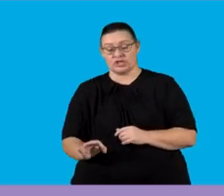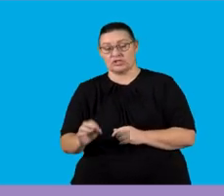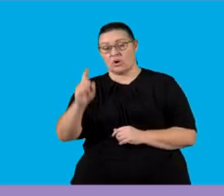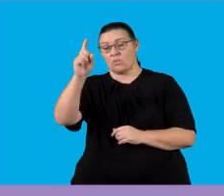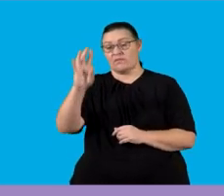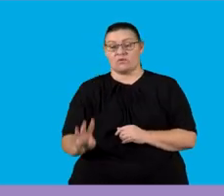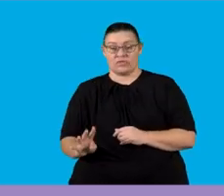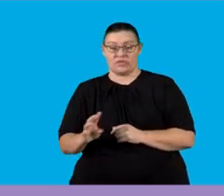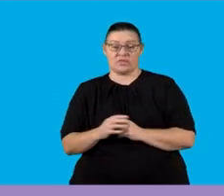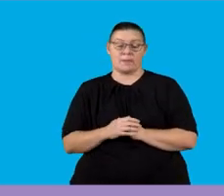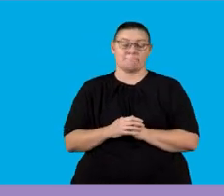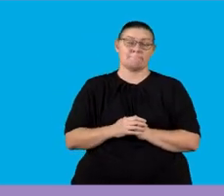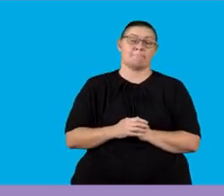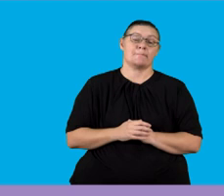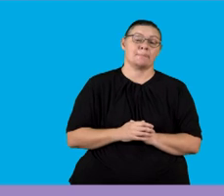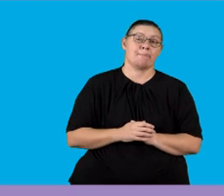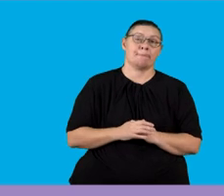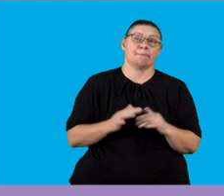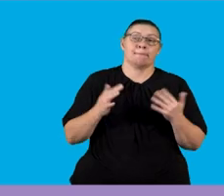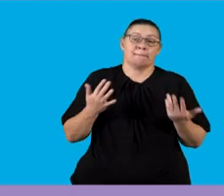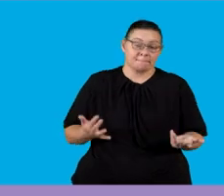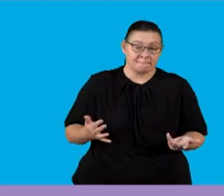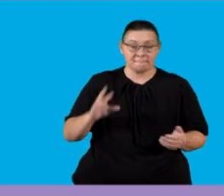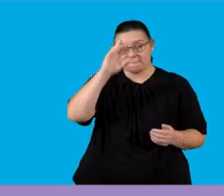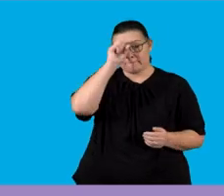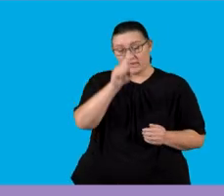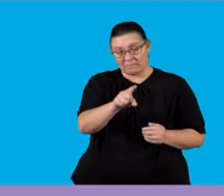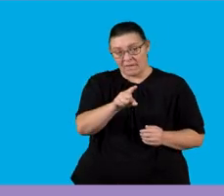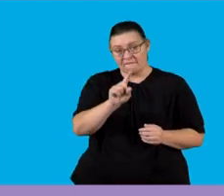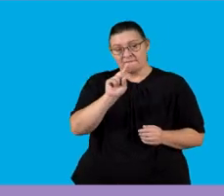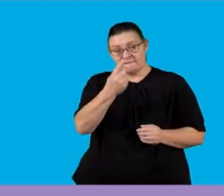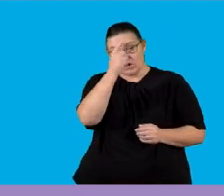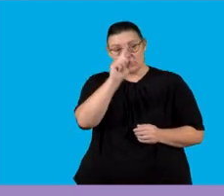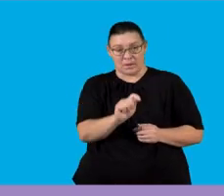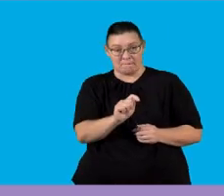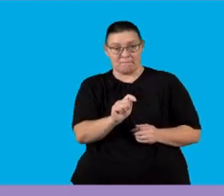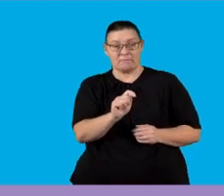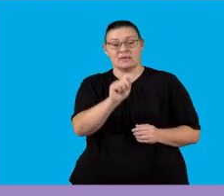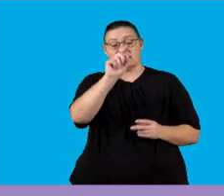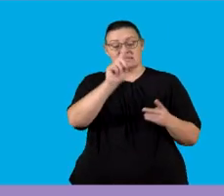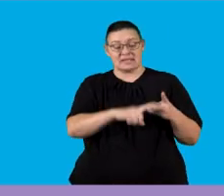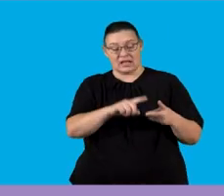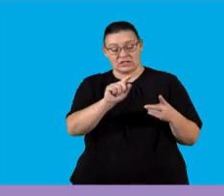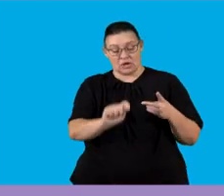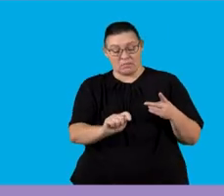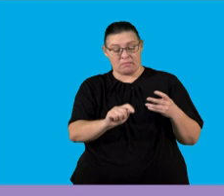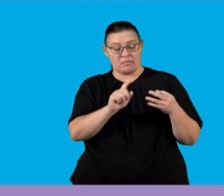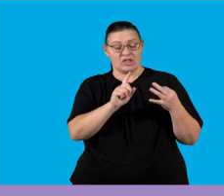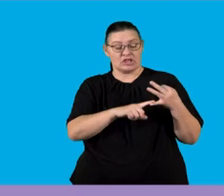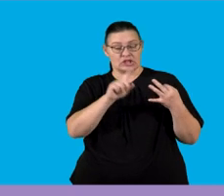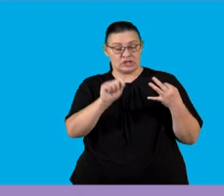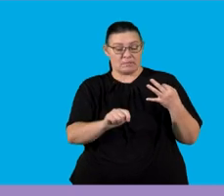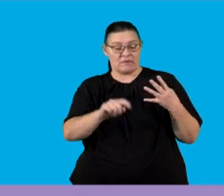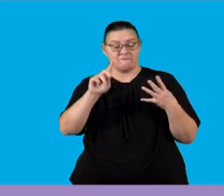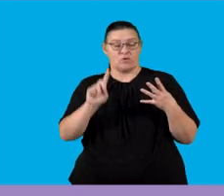this is the fourth term. To help you work with fractions, it would be easier to make sure that all the numbers are represented